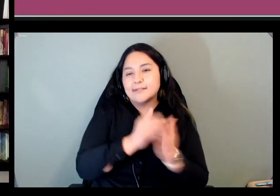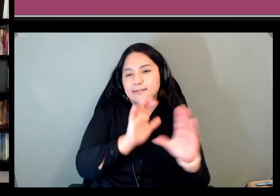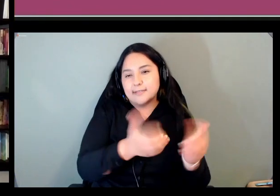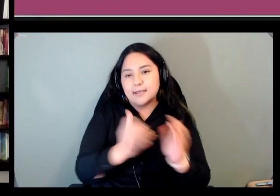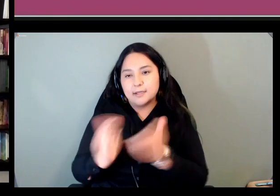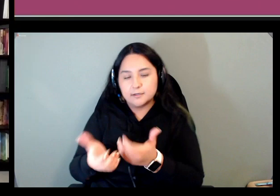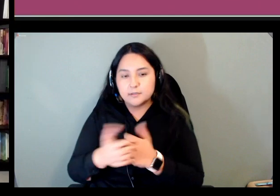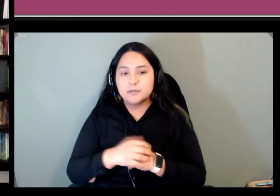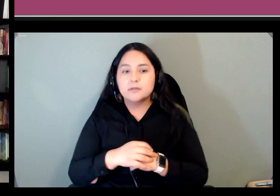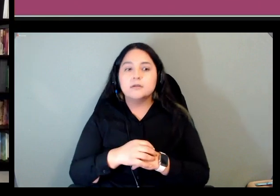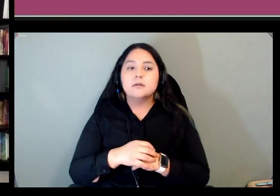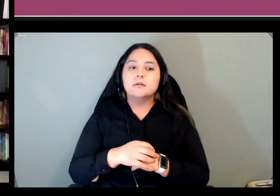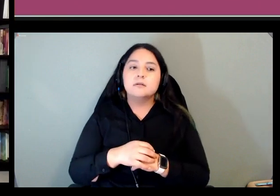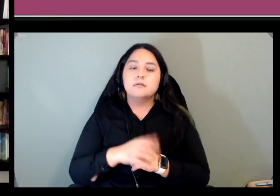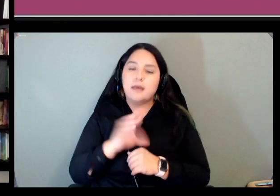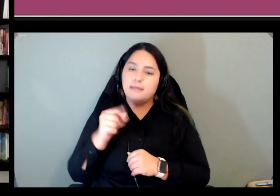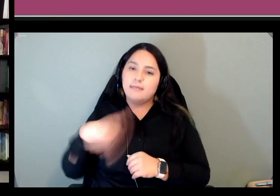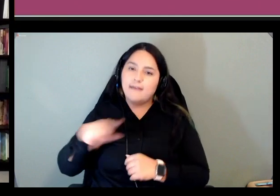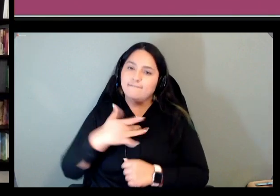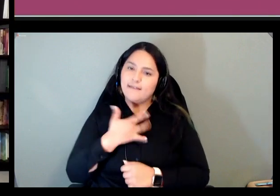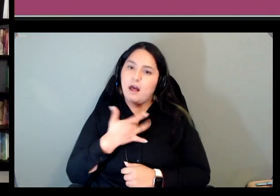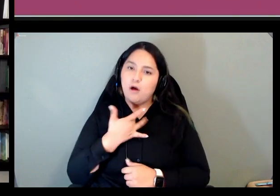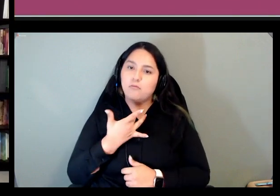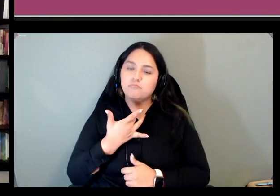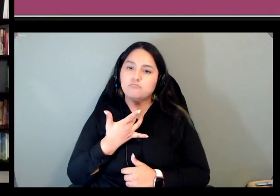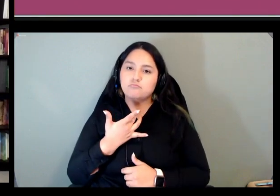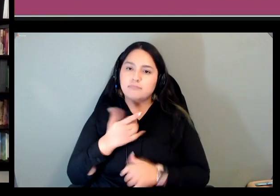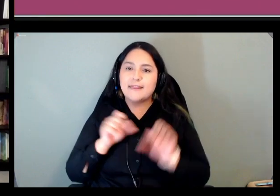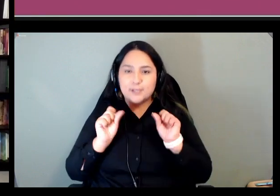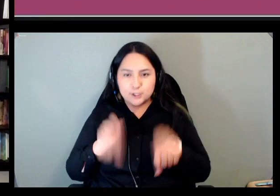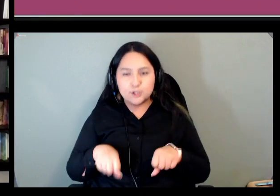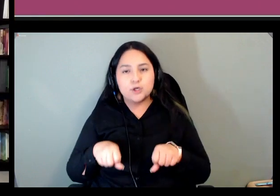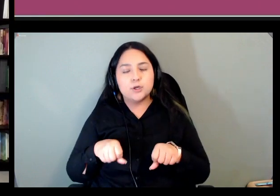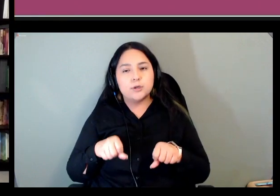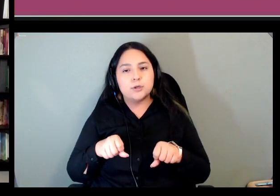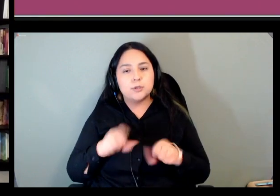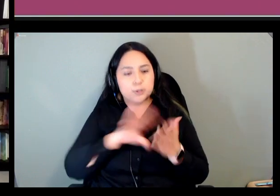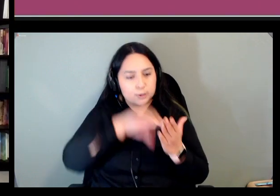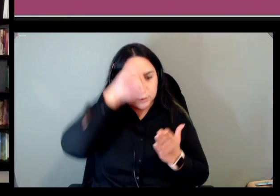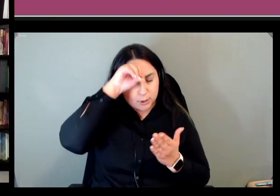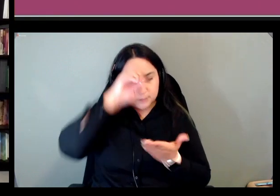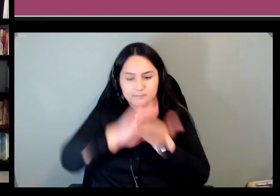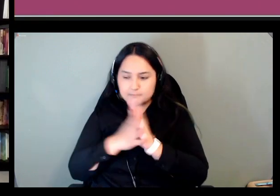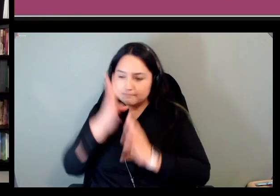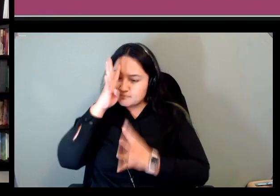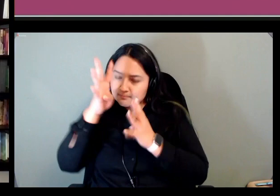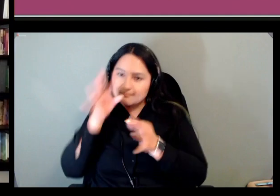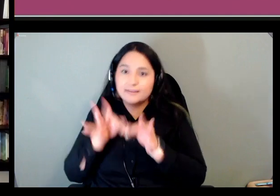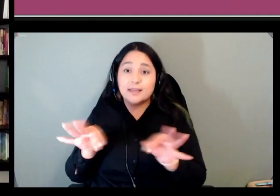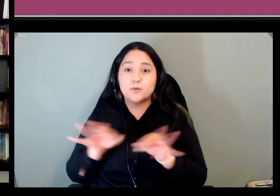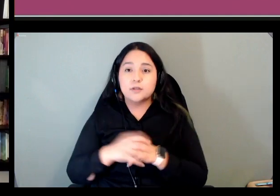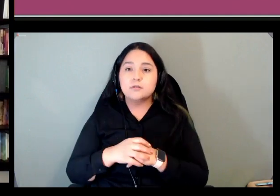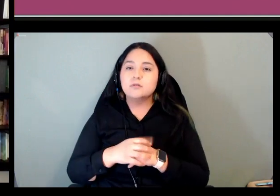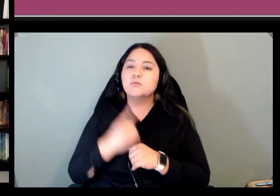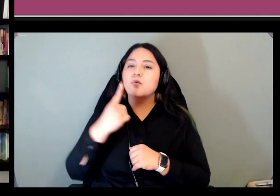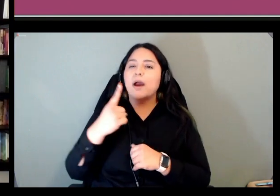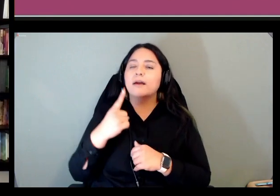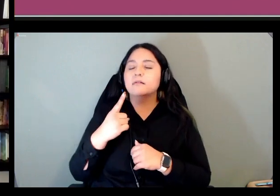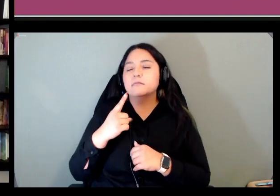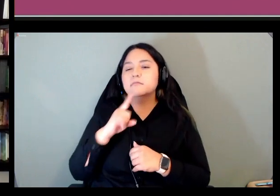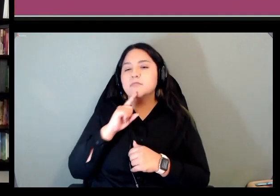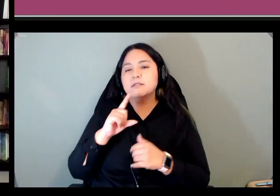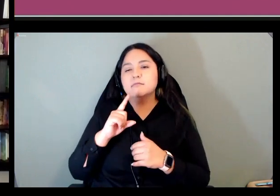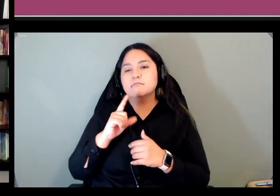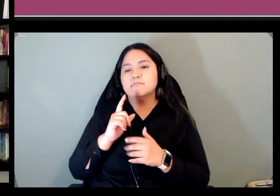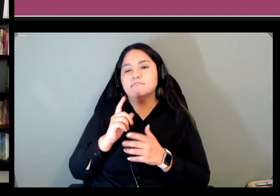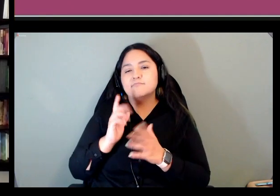and that they felt that they could be creative. And just an aside, one of the stories or one of the conversations we have